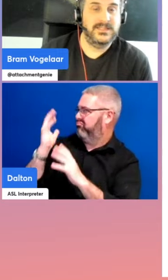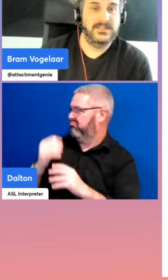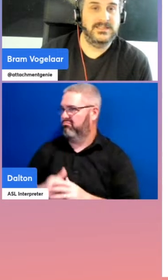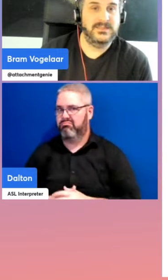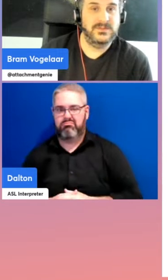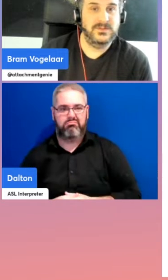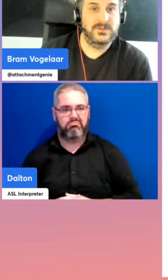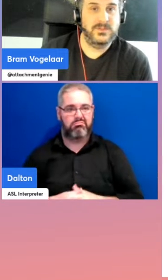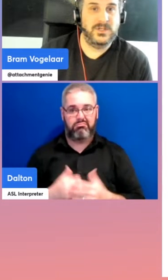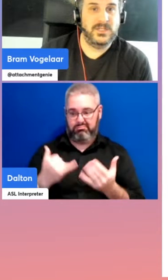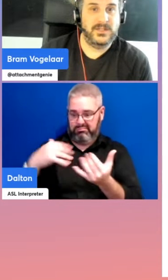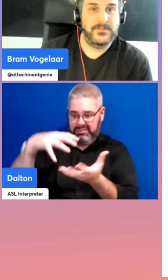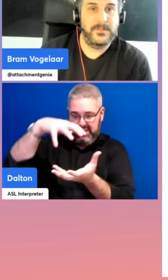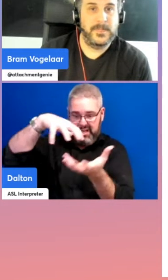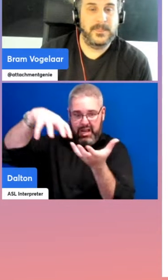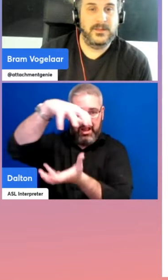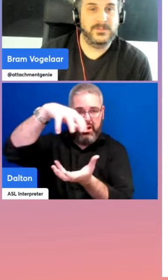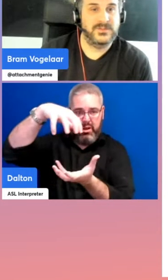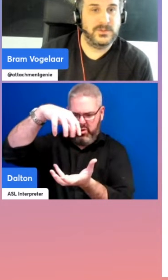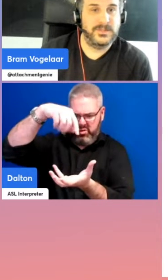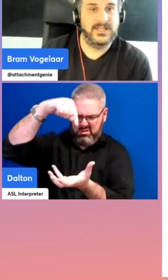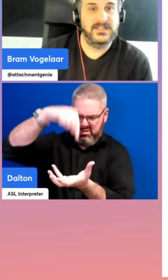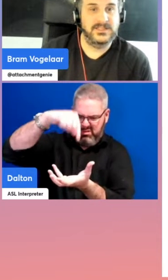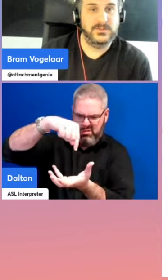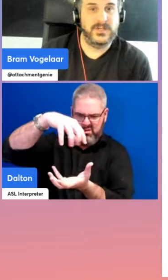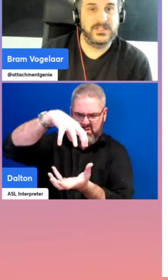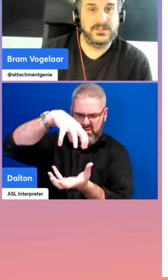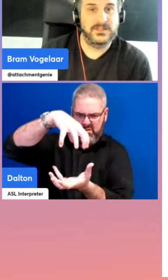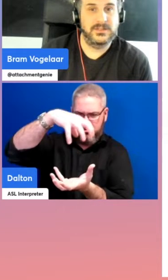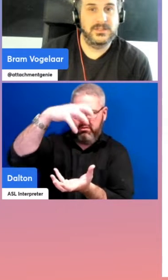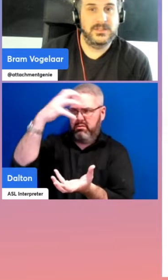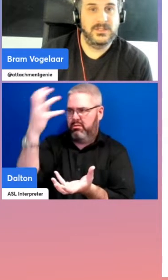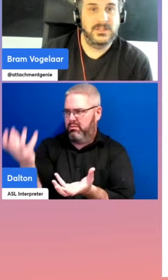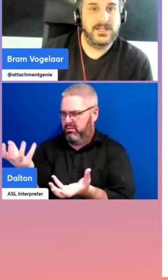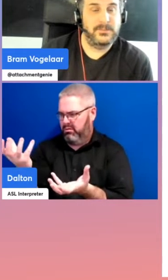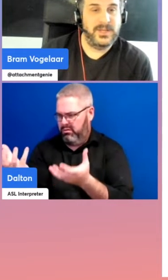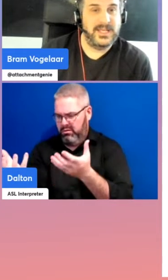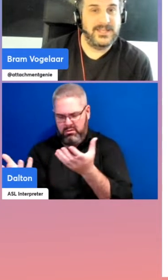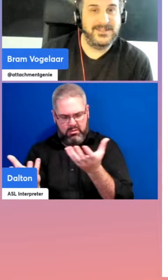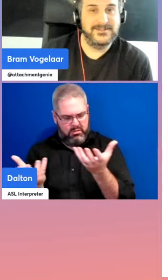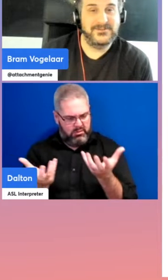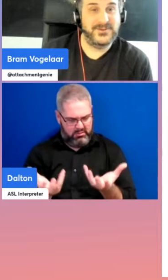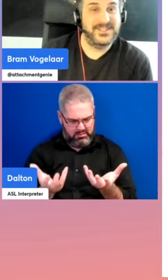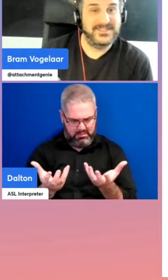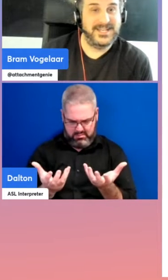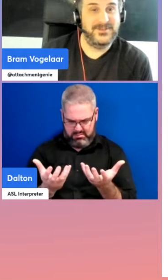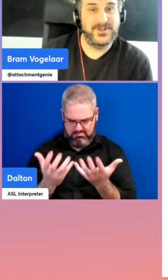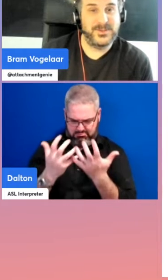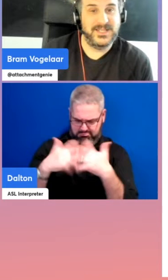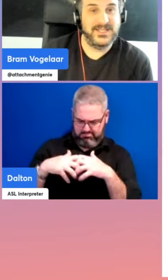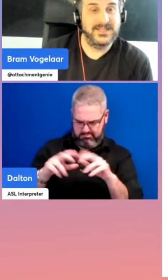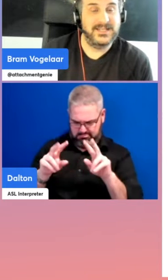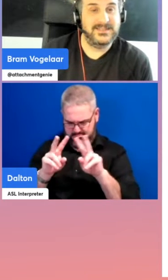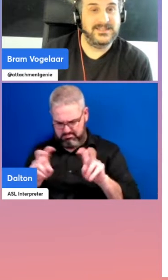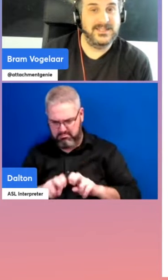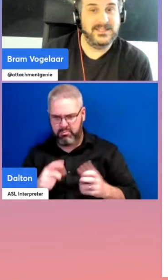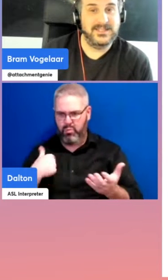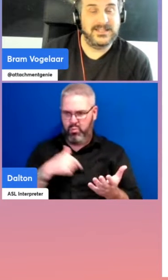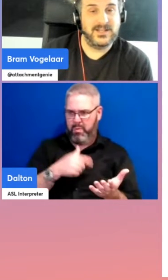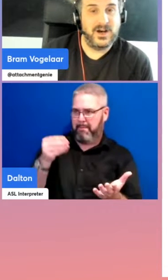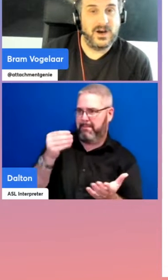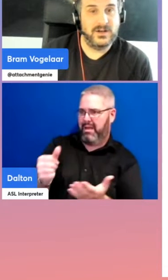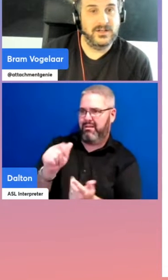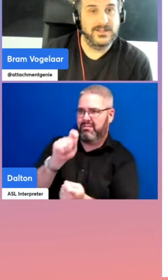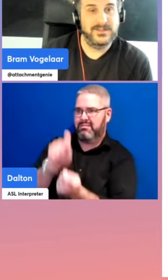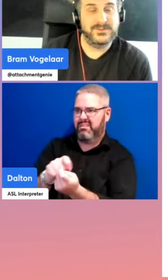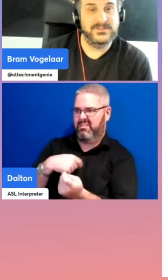do is we want to absorb that additional pressure and pay for exactly what we need. And